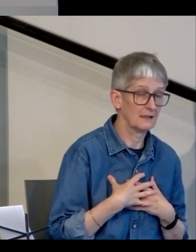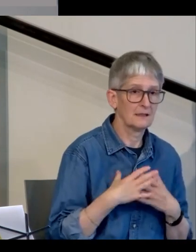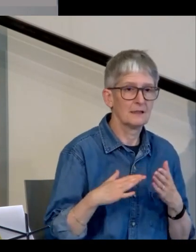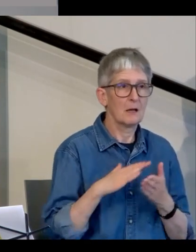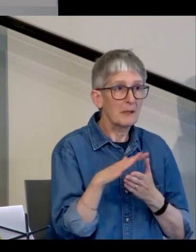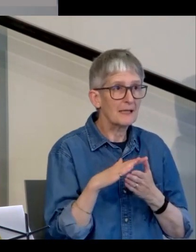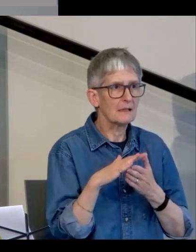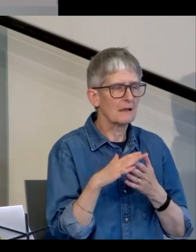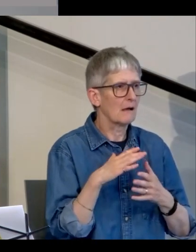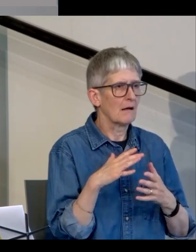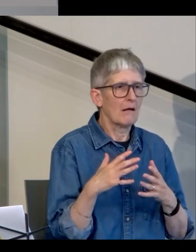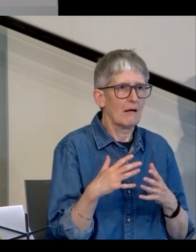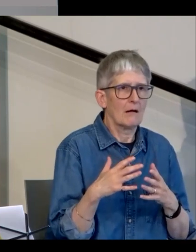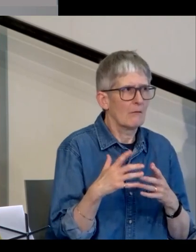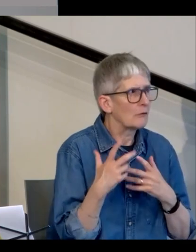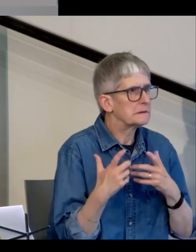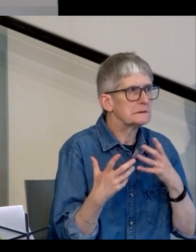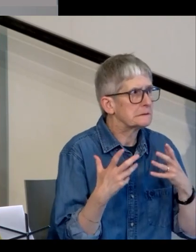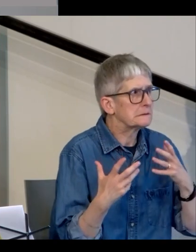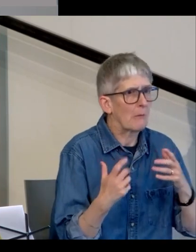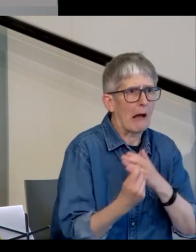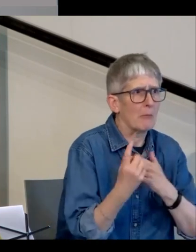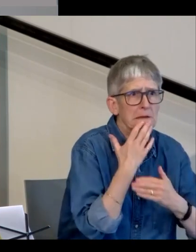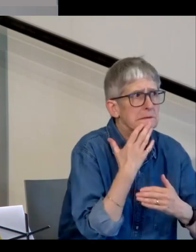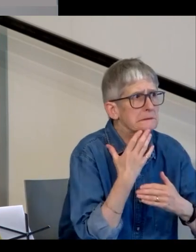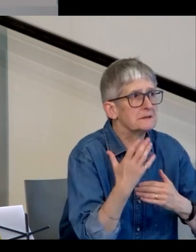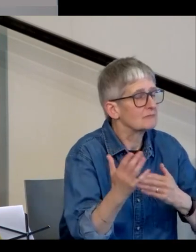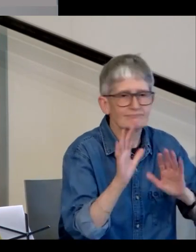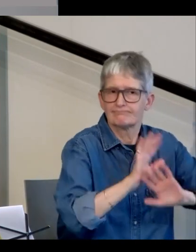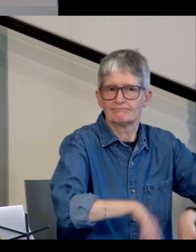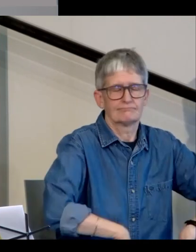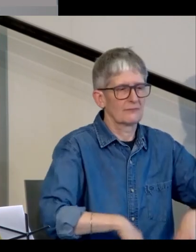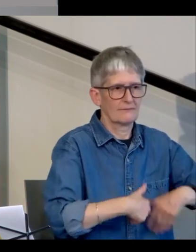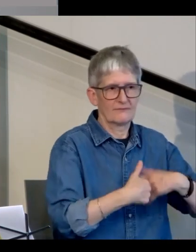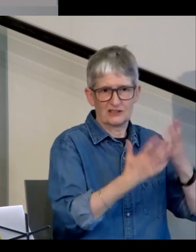the torment of wondering what happens to us after death.